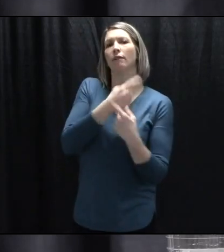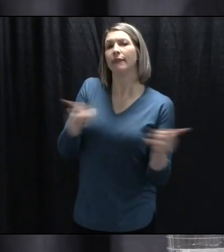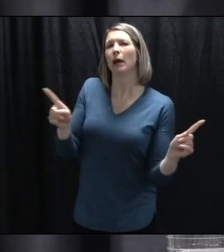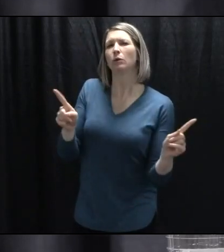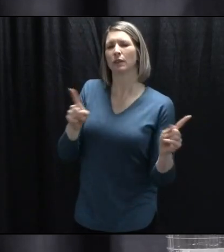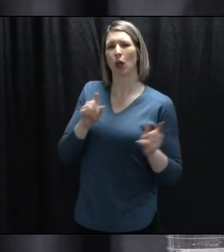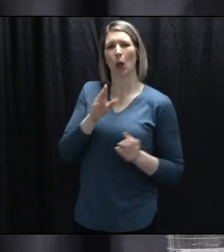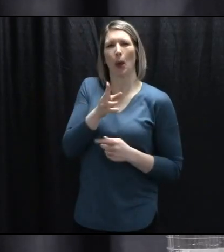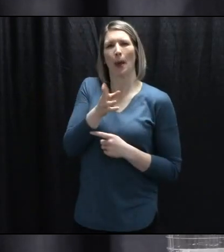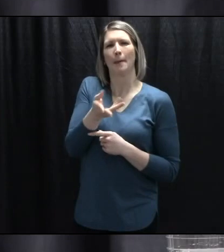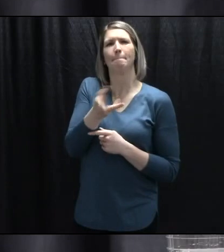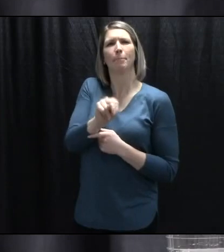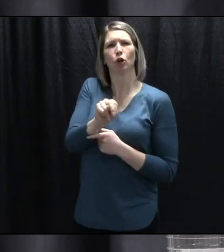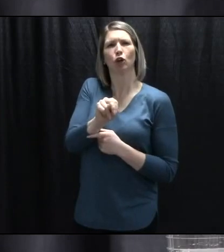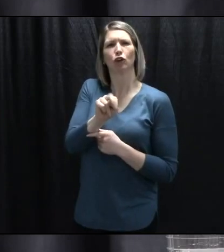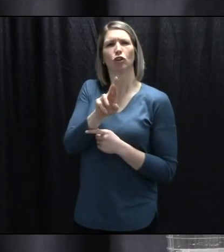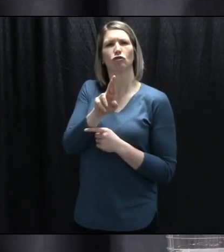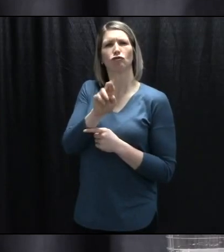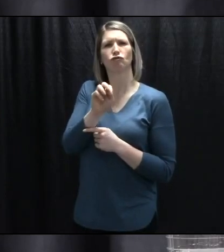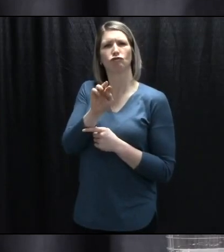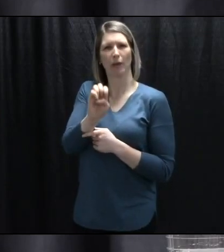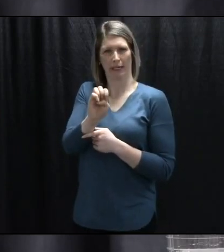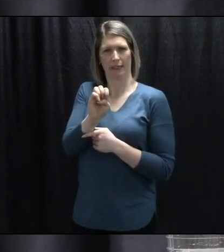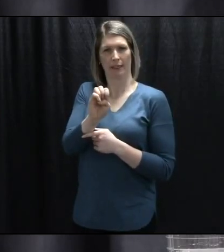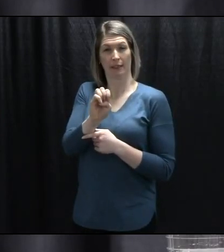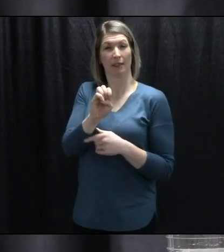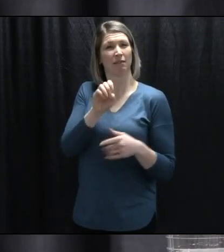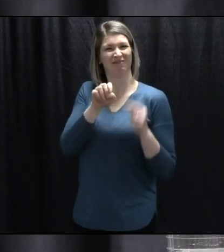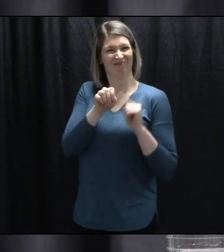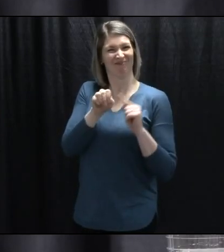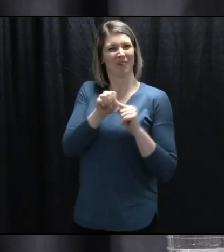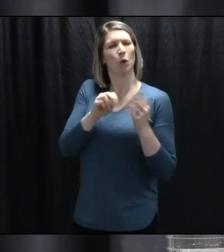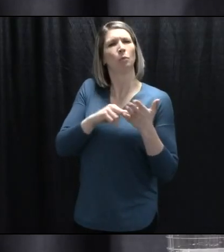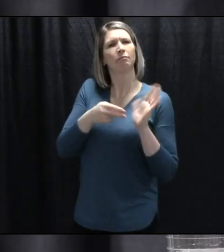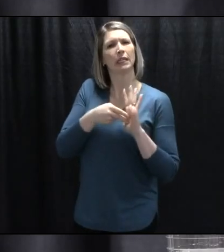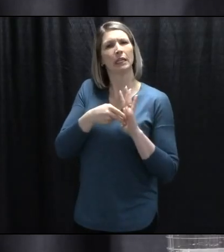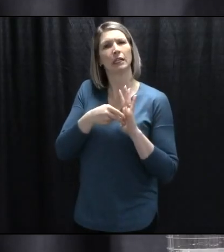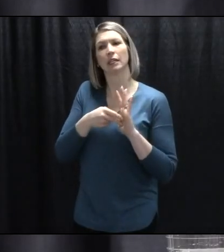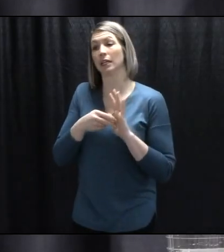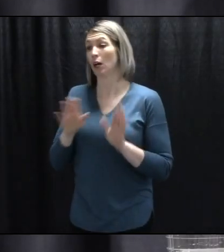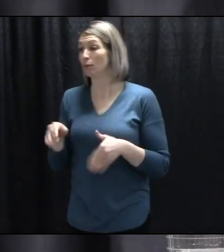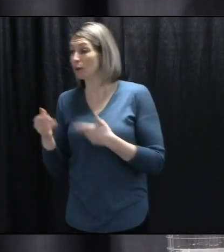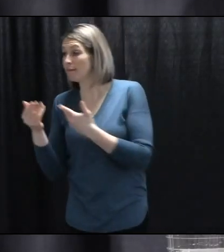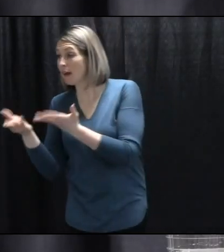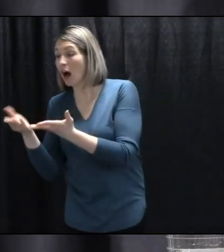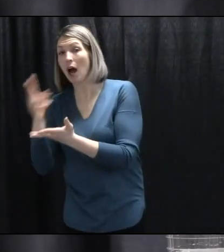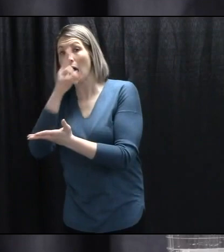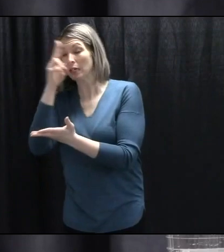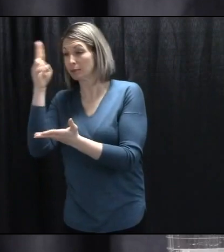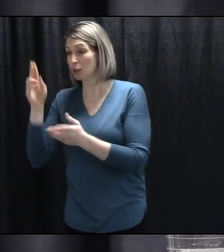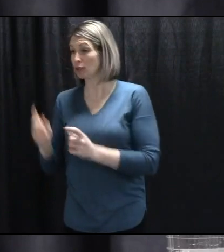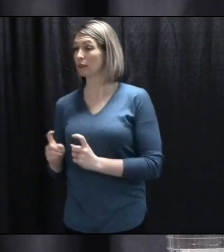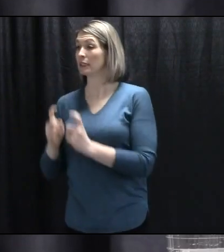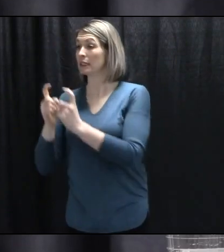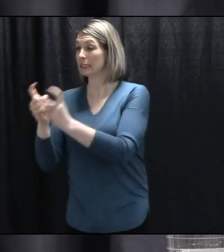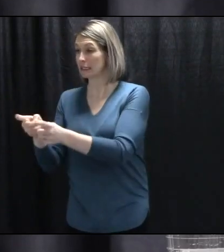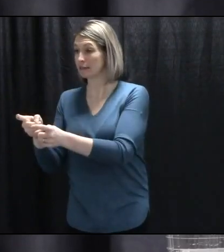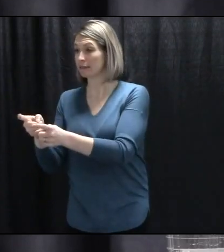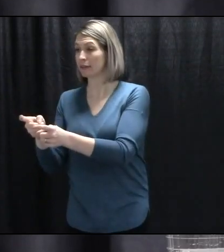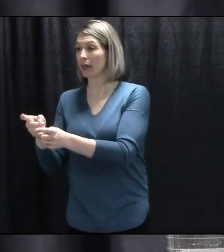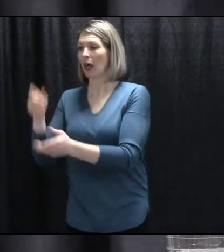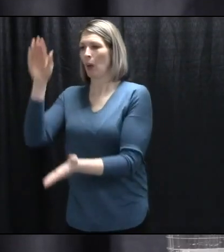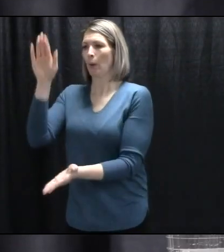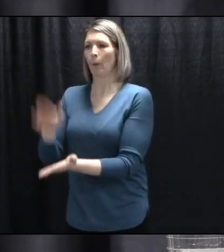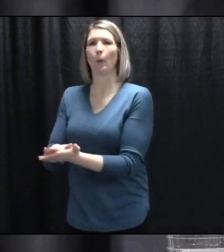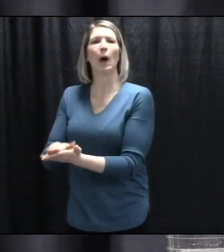system uses that on a daily basis, because we get supplies on a delivery